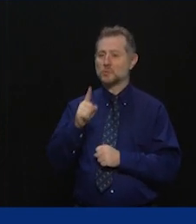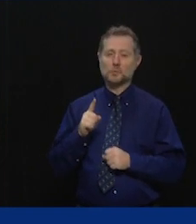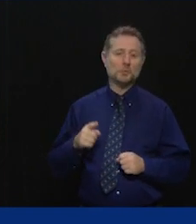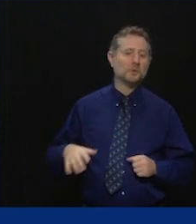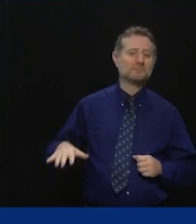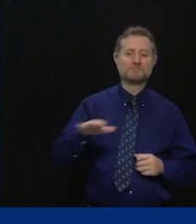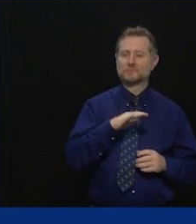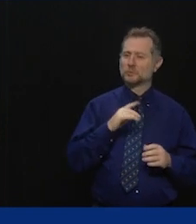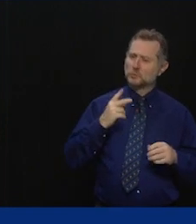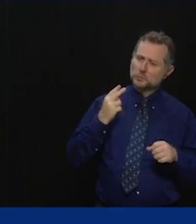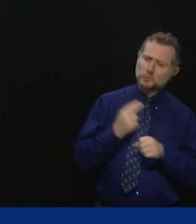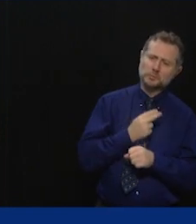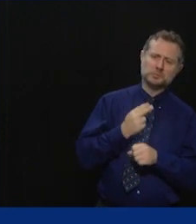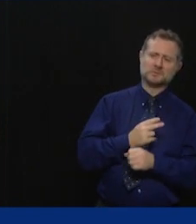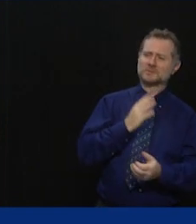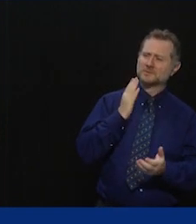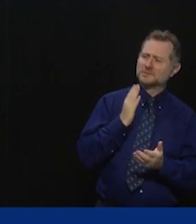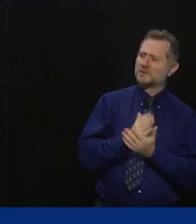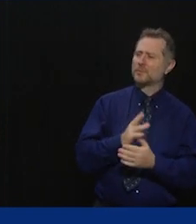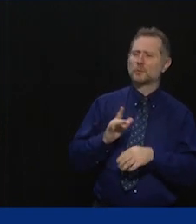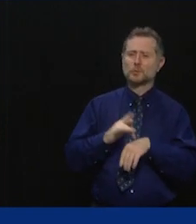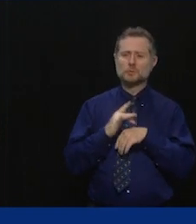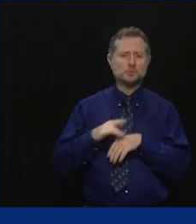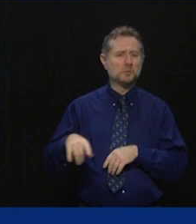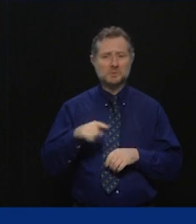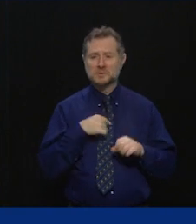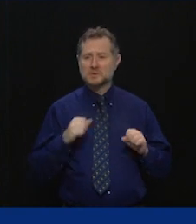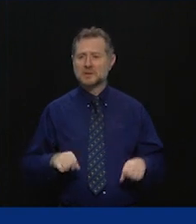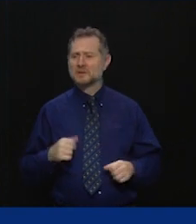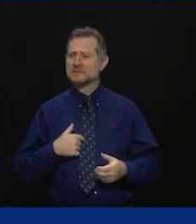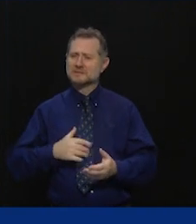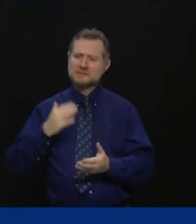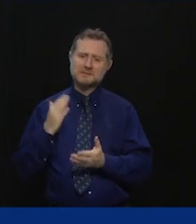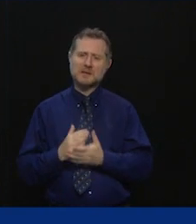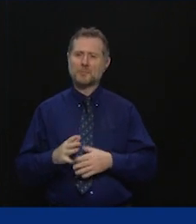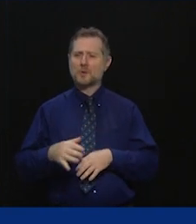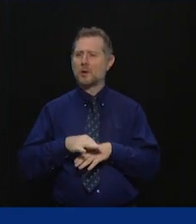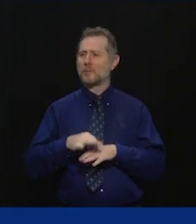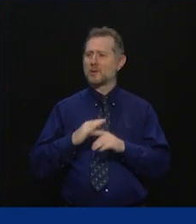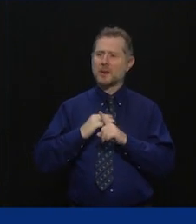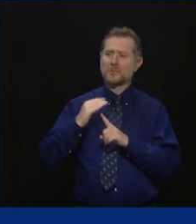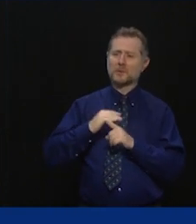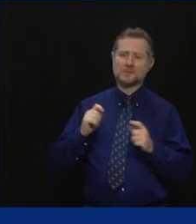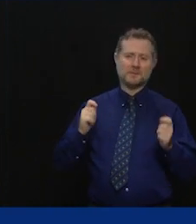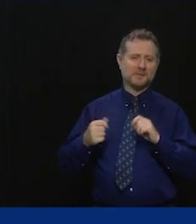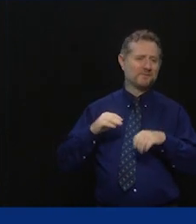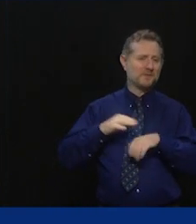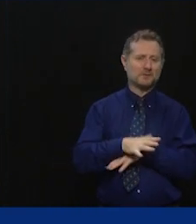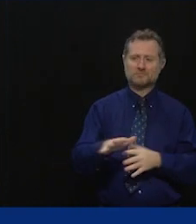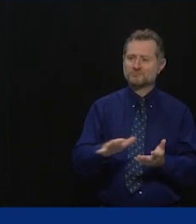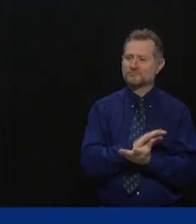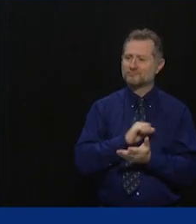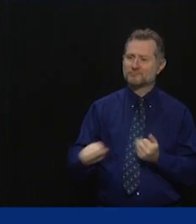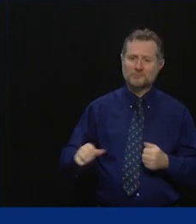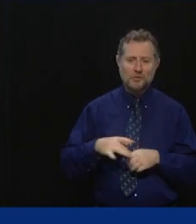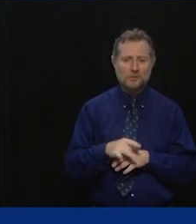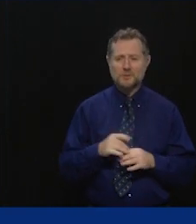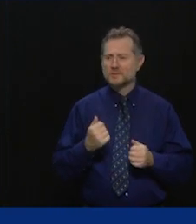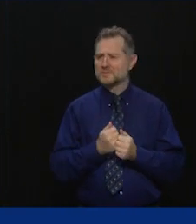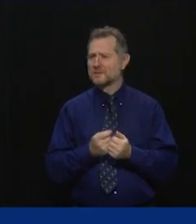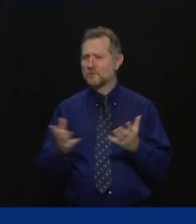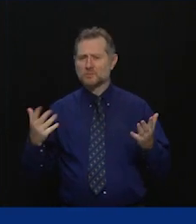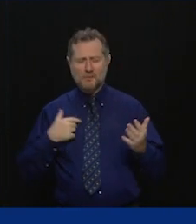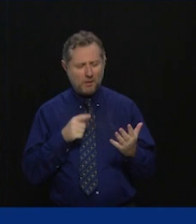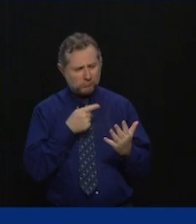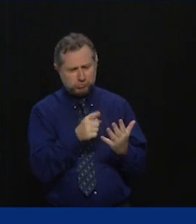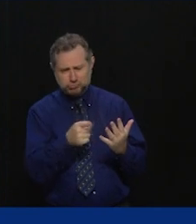resources we can to hit climate change from a multifaceted approach. And we're going to be very bold and aggressive. This is personal